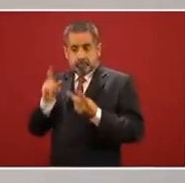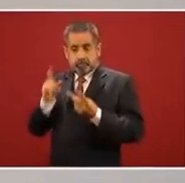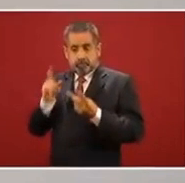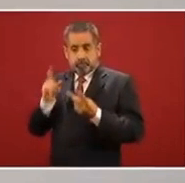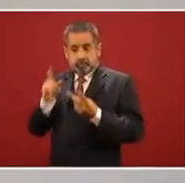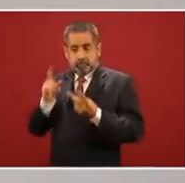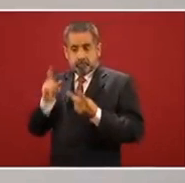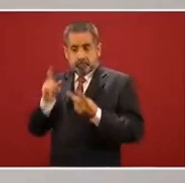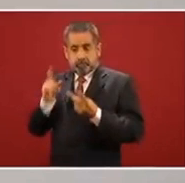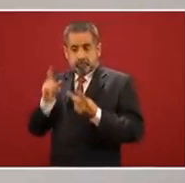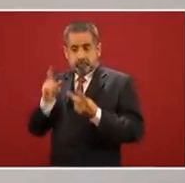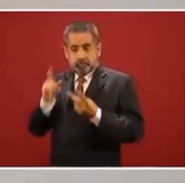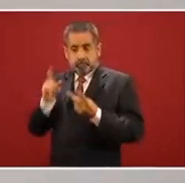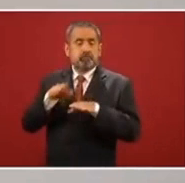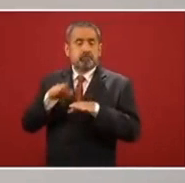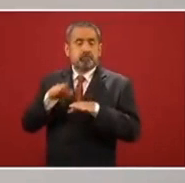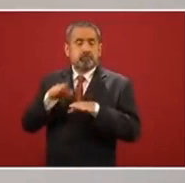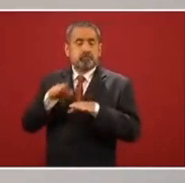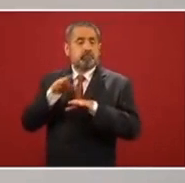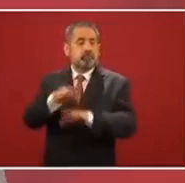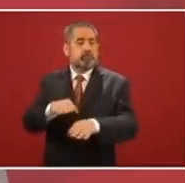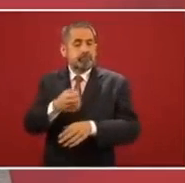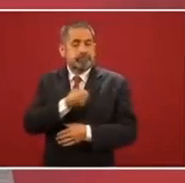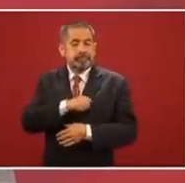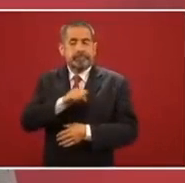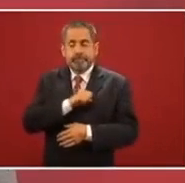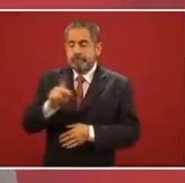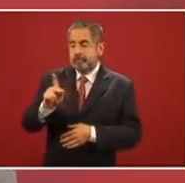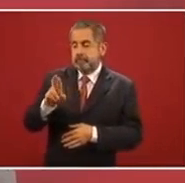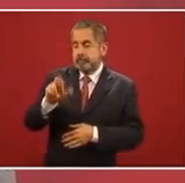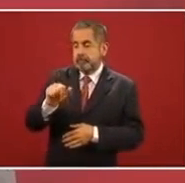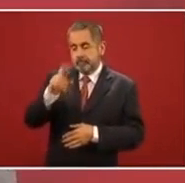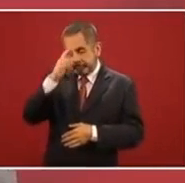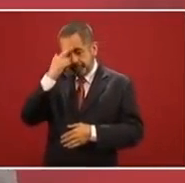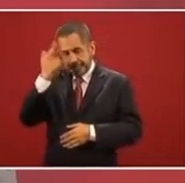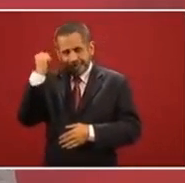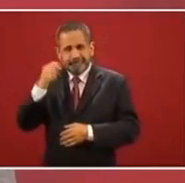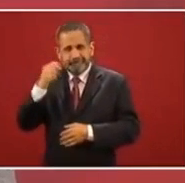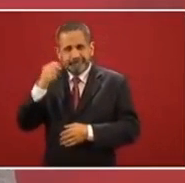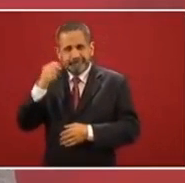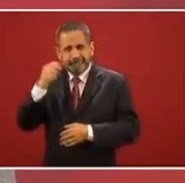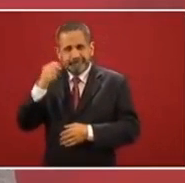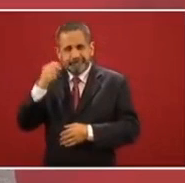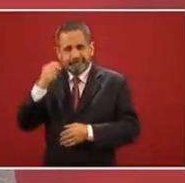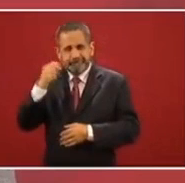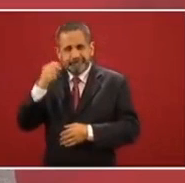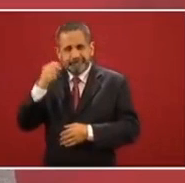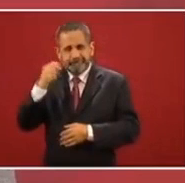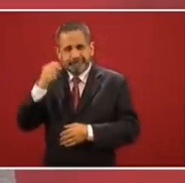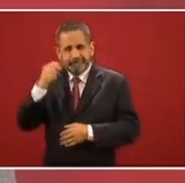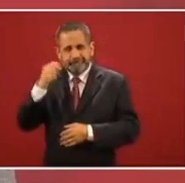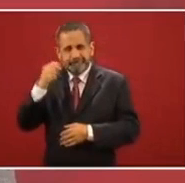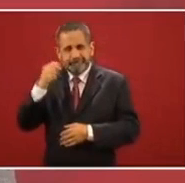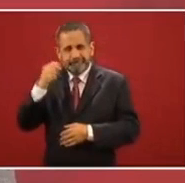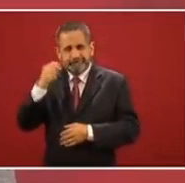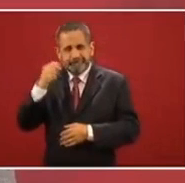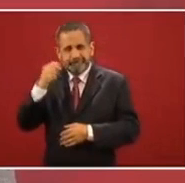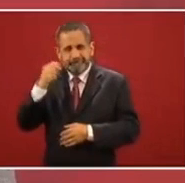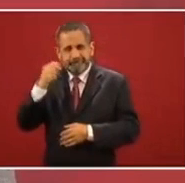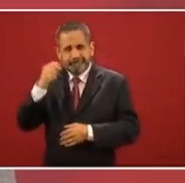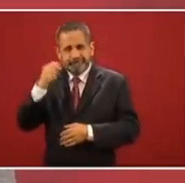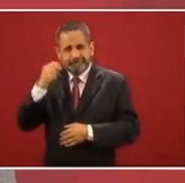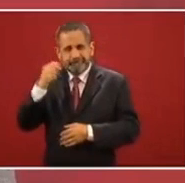pure sanitary emergency, fue el caso de la pandemia de 2009, as was the case of the pandemic